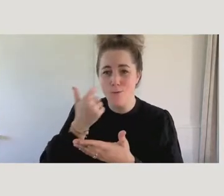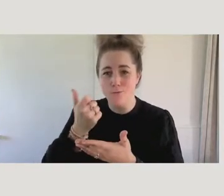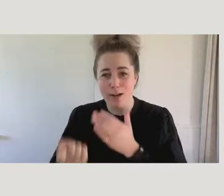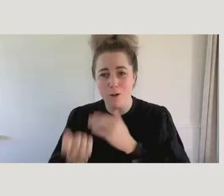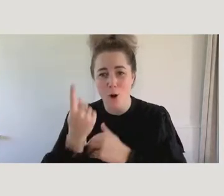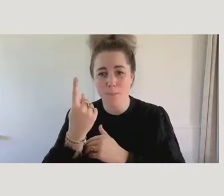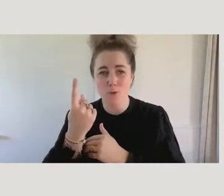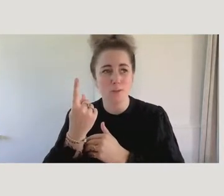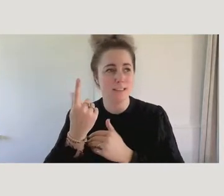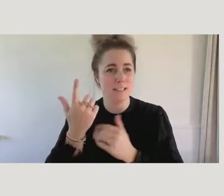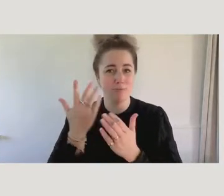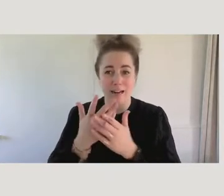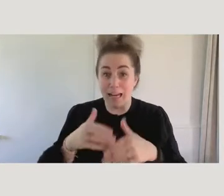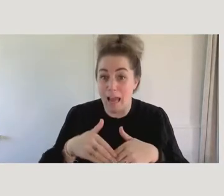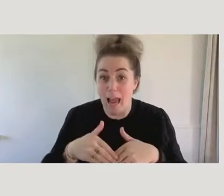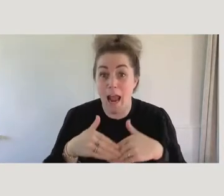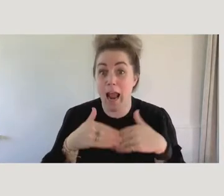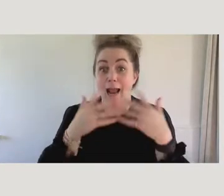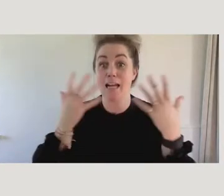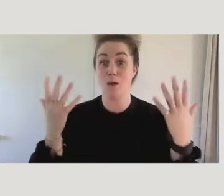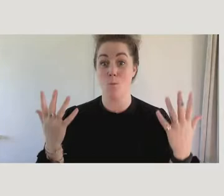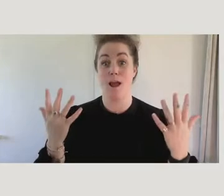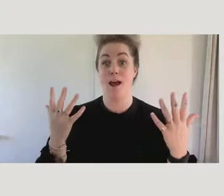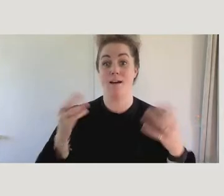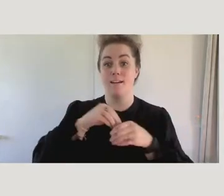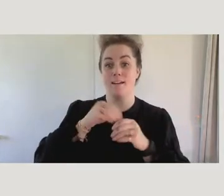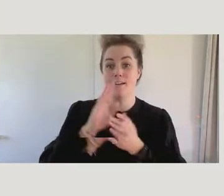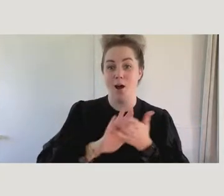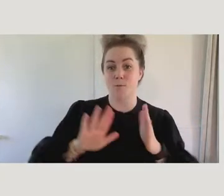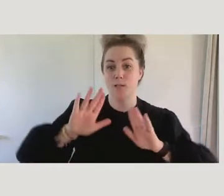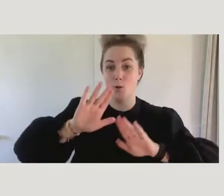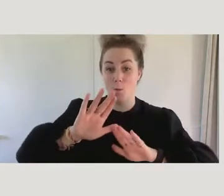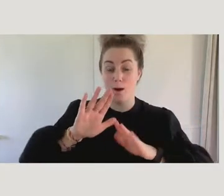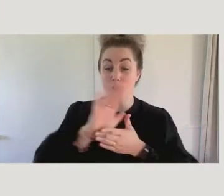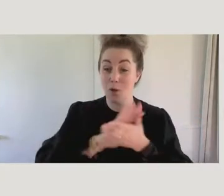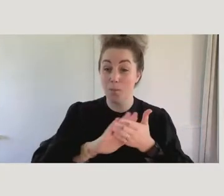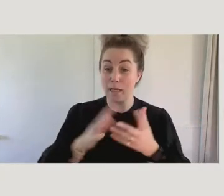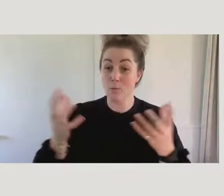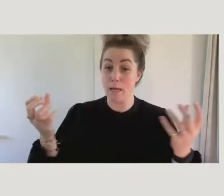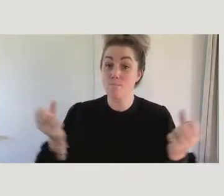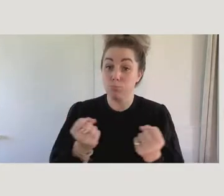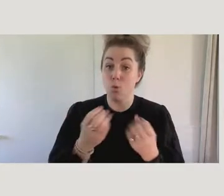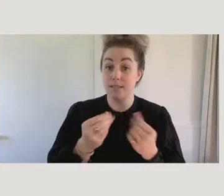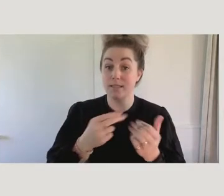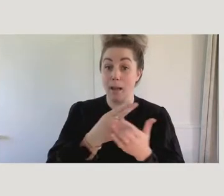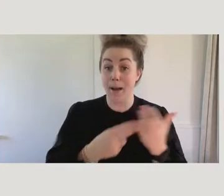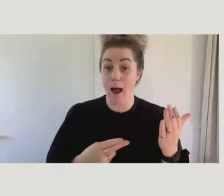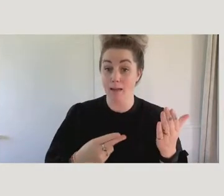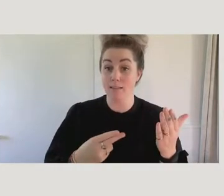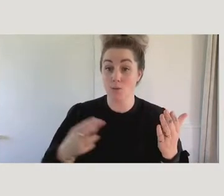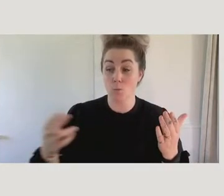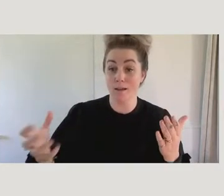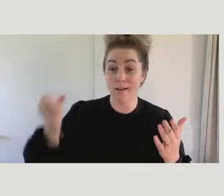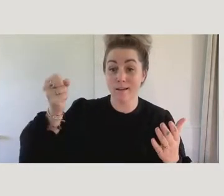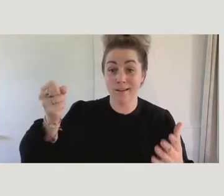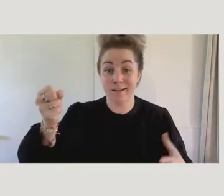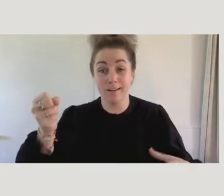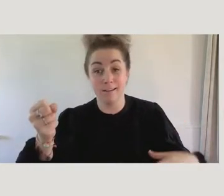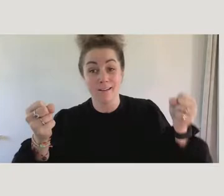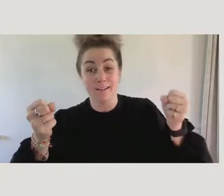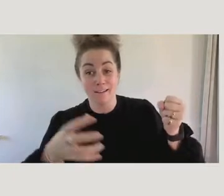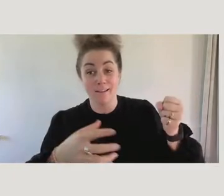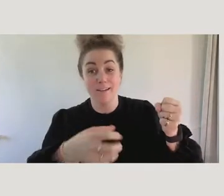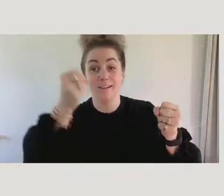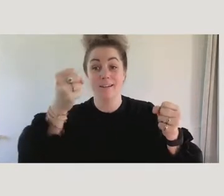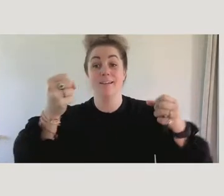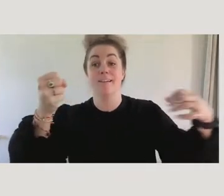the deepest darkest parts of aotearoa so we've brought some of those artists from the deepest darkest parts of aotearoa